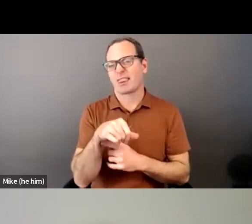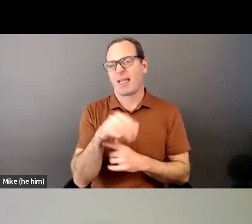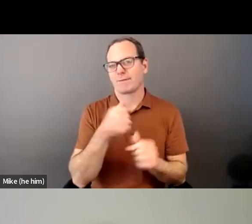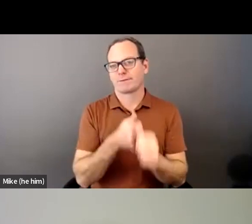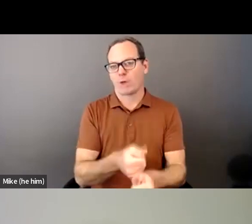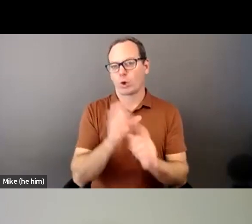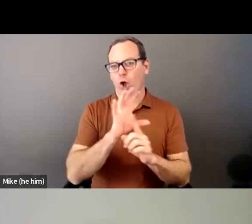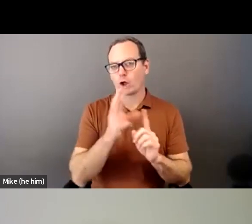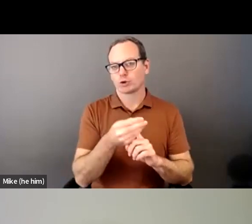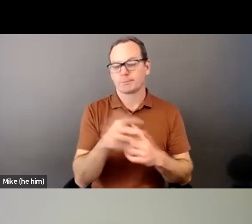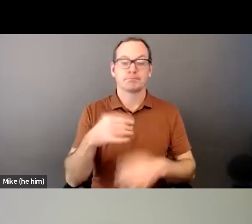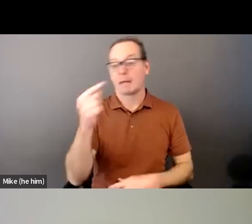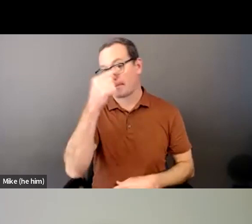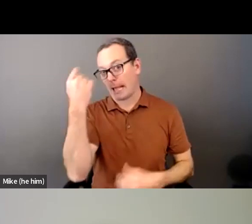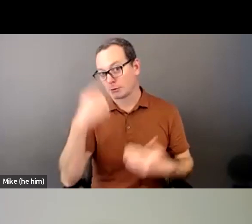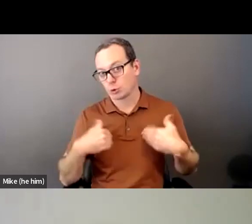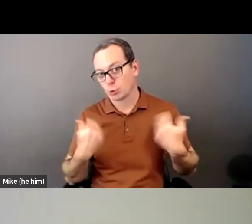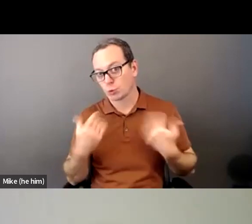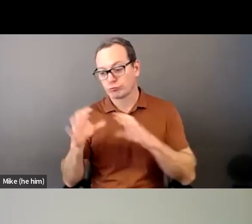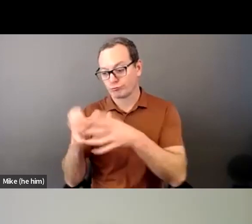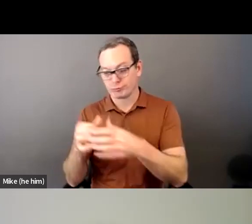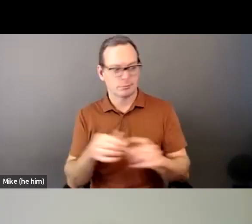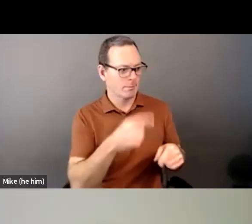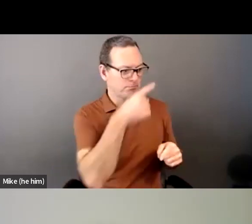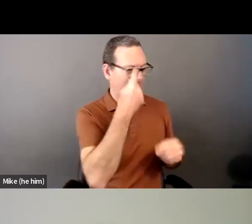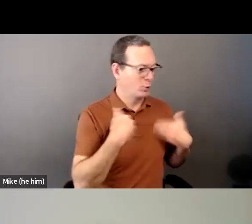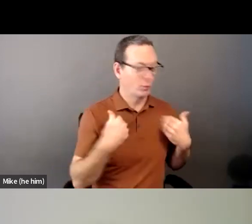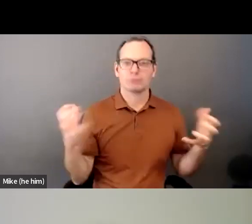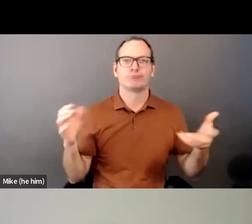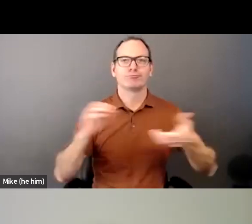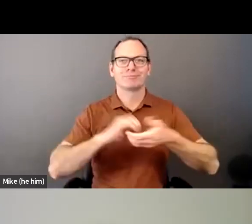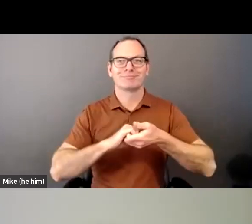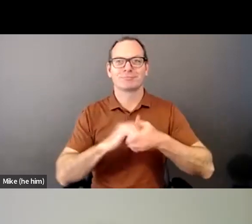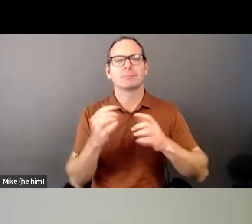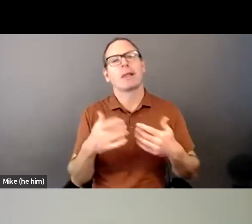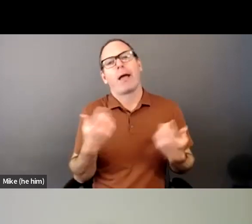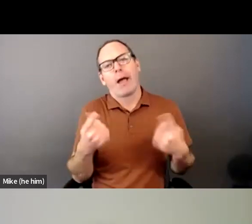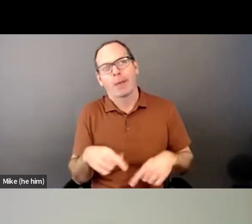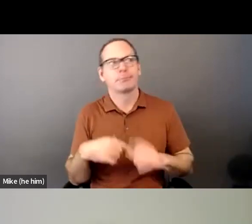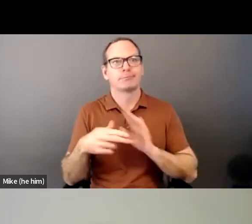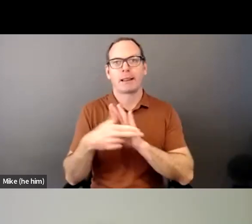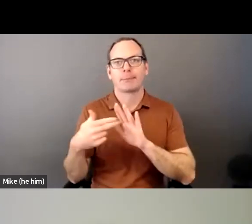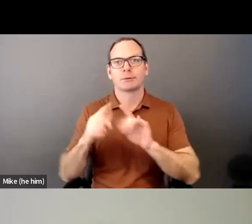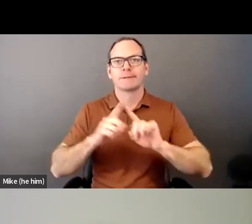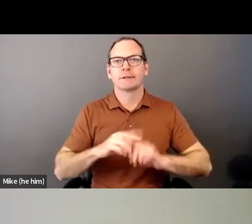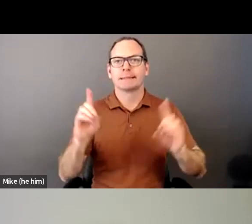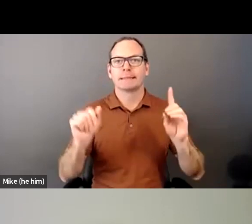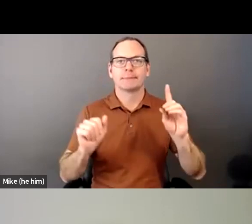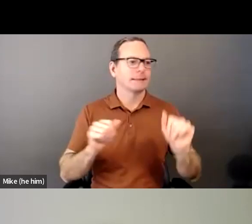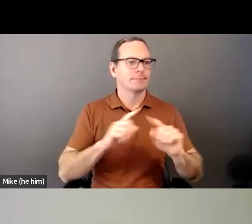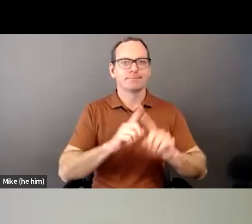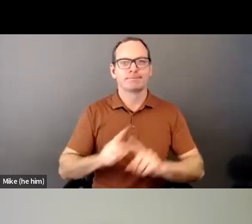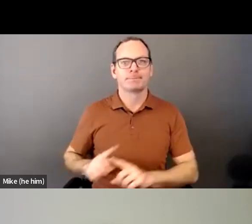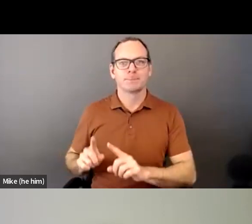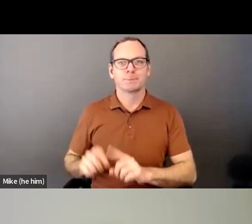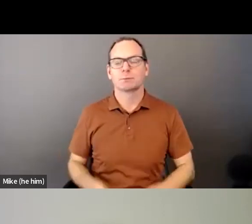have Black youth who are working with Black youth who happen to have these different disability labels. So that's quite unique. I think what we